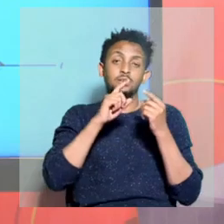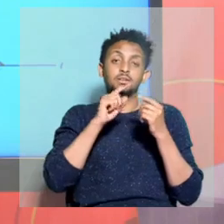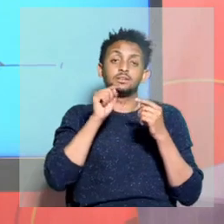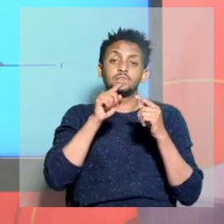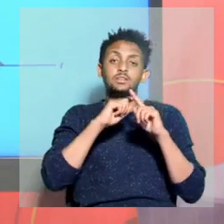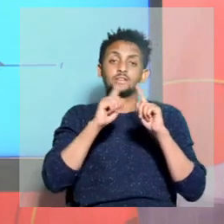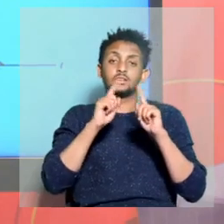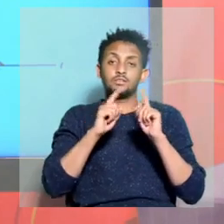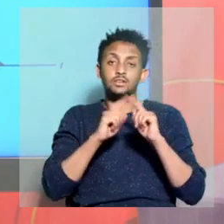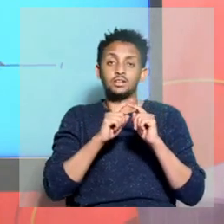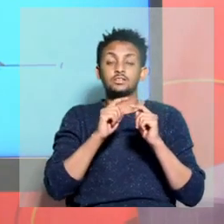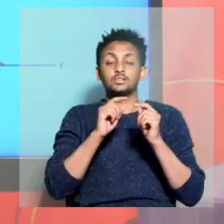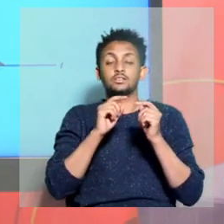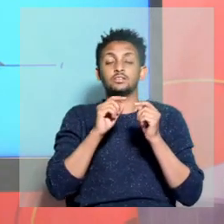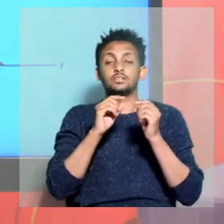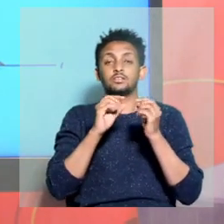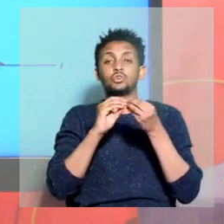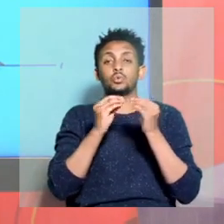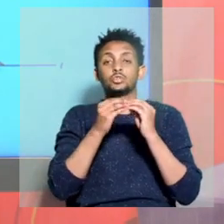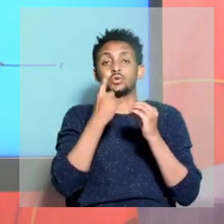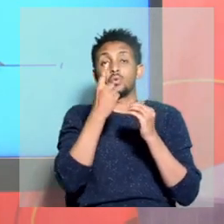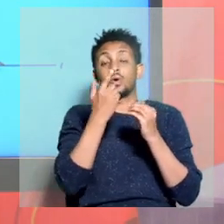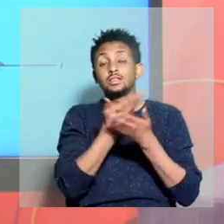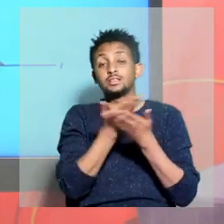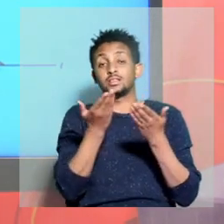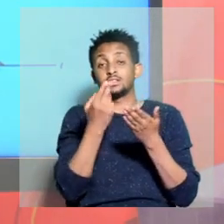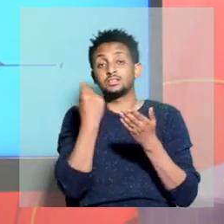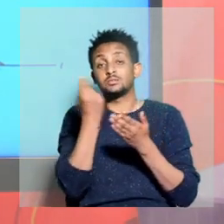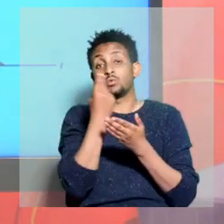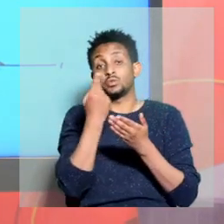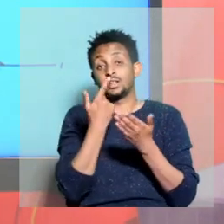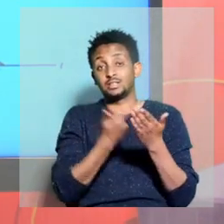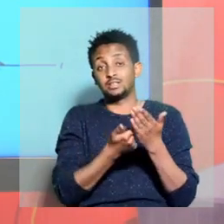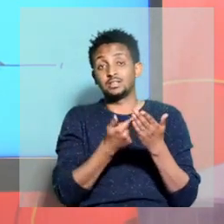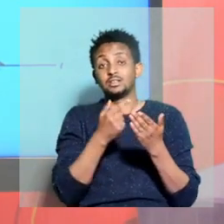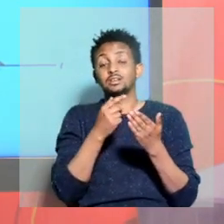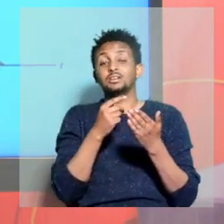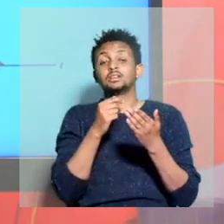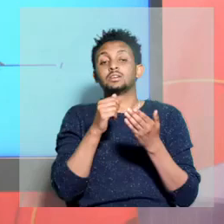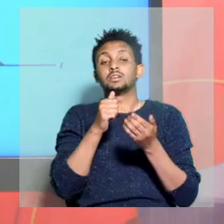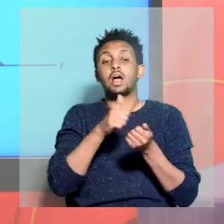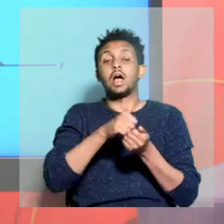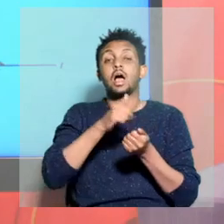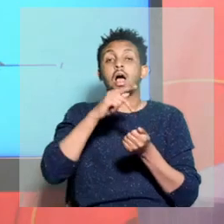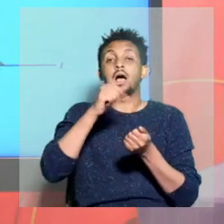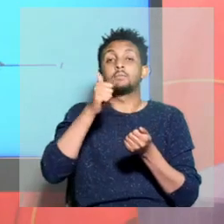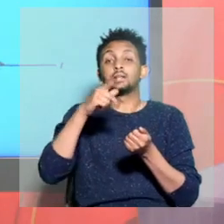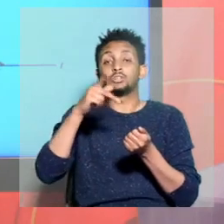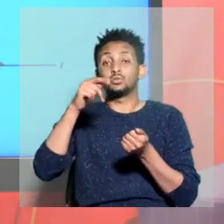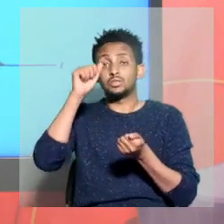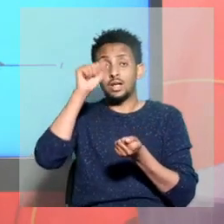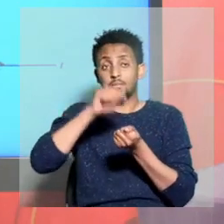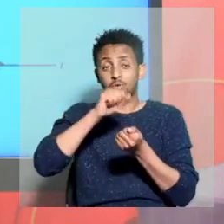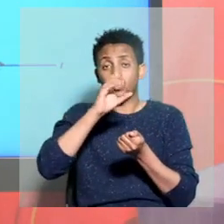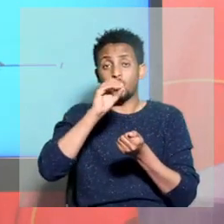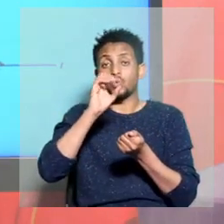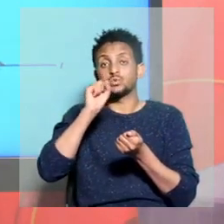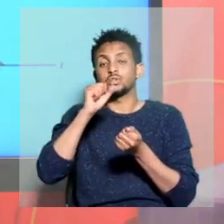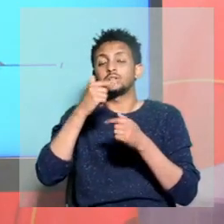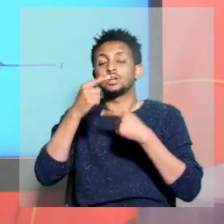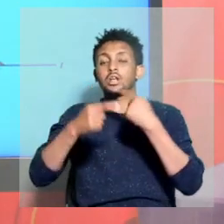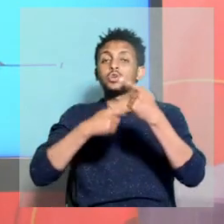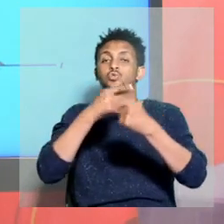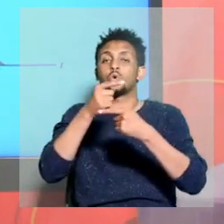we have different equations. And one thing important here, the amplitude of a damping oscillator